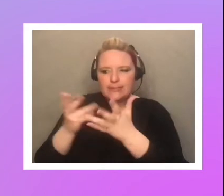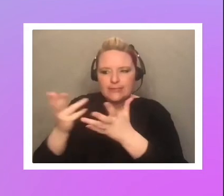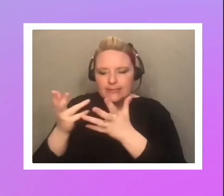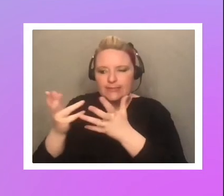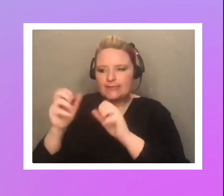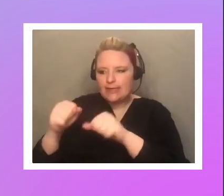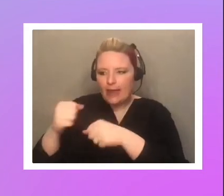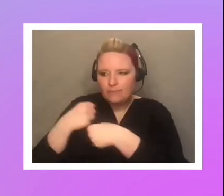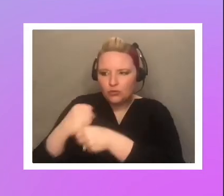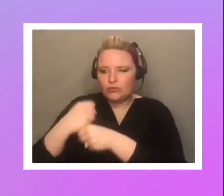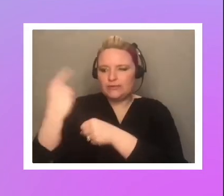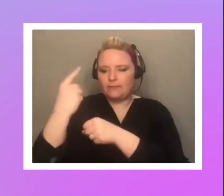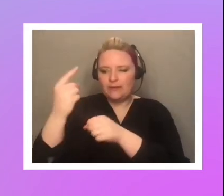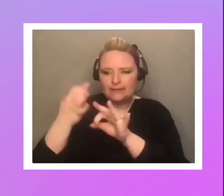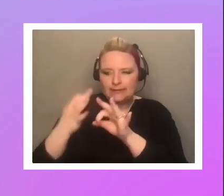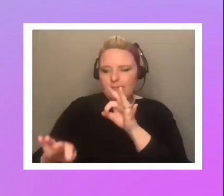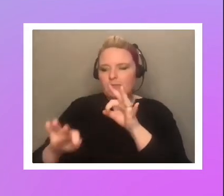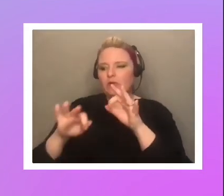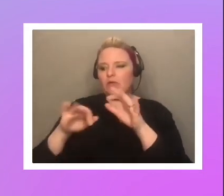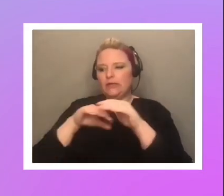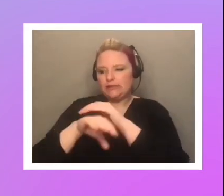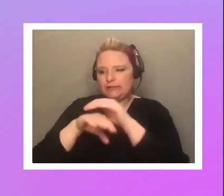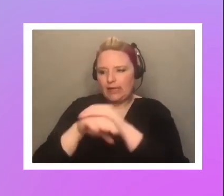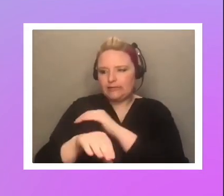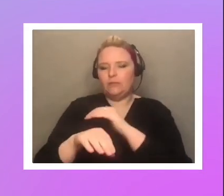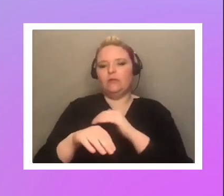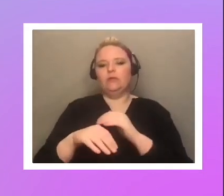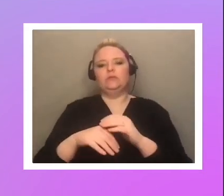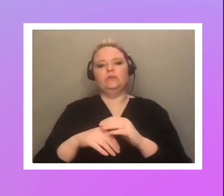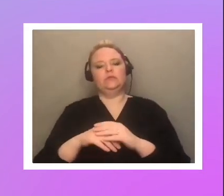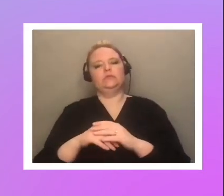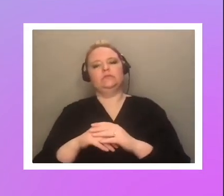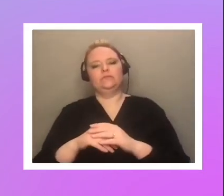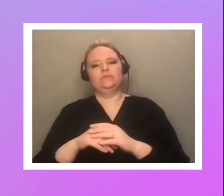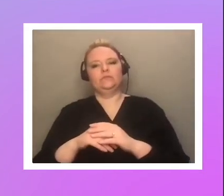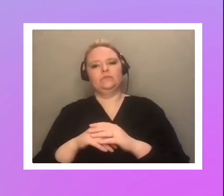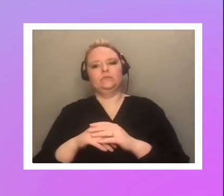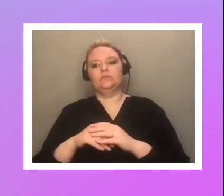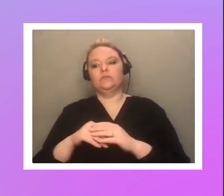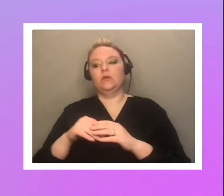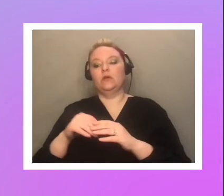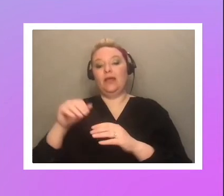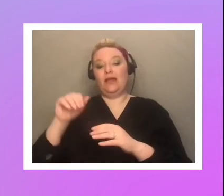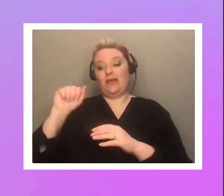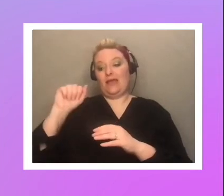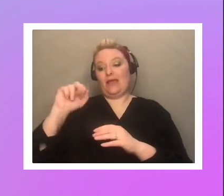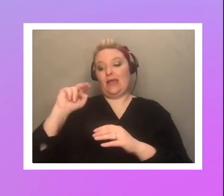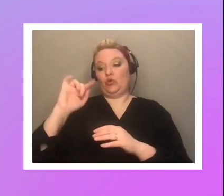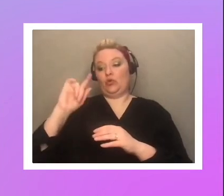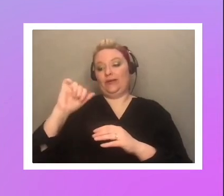produce something simple when they review those annotations